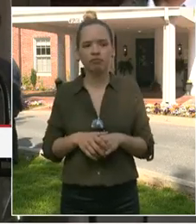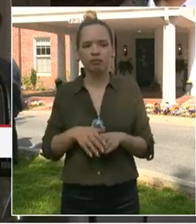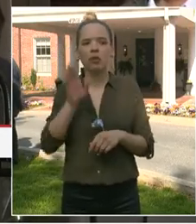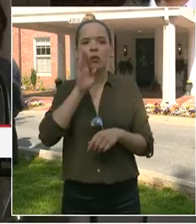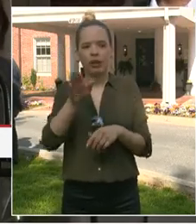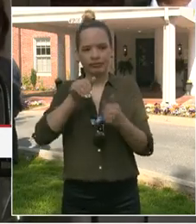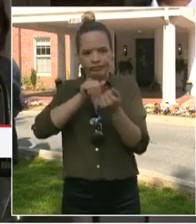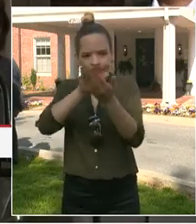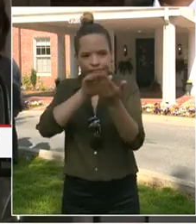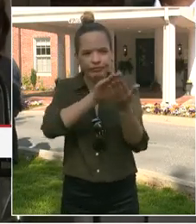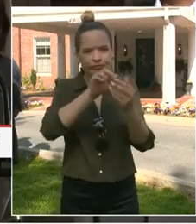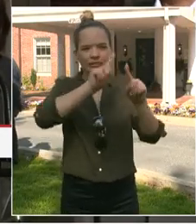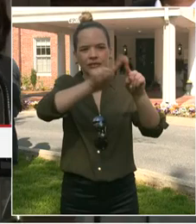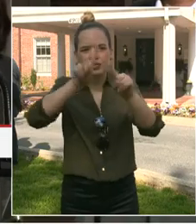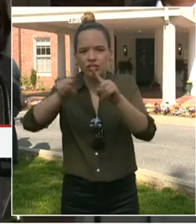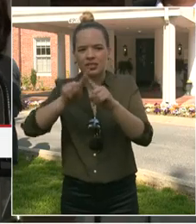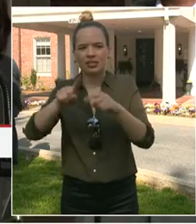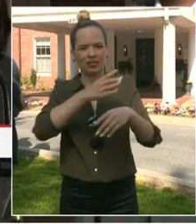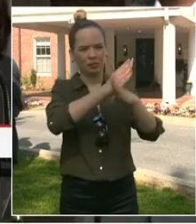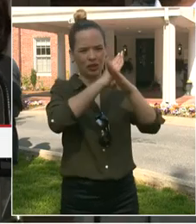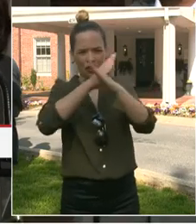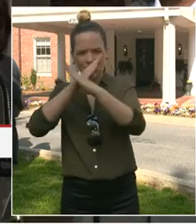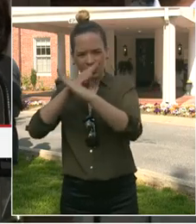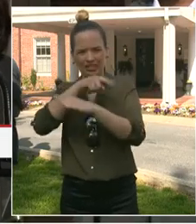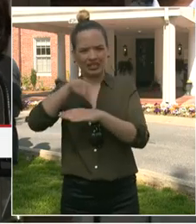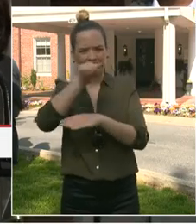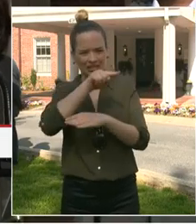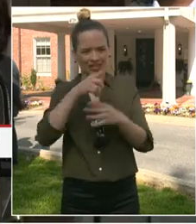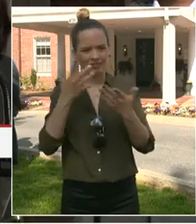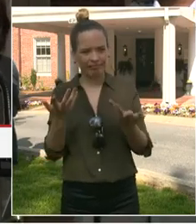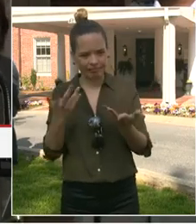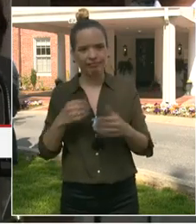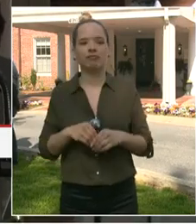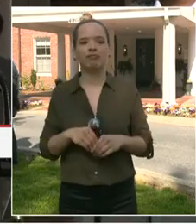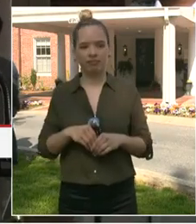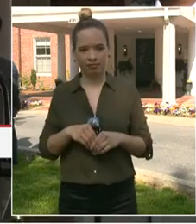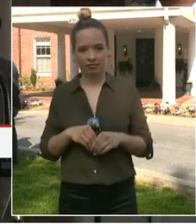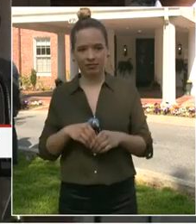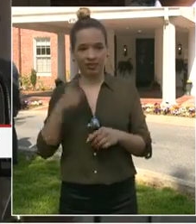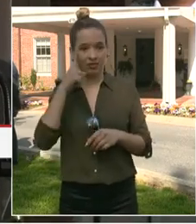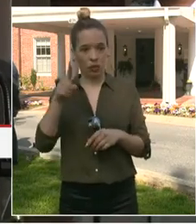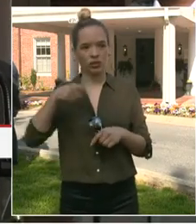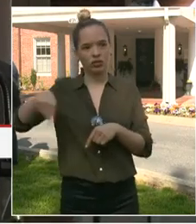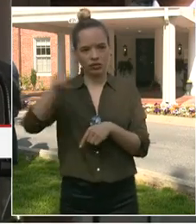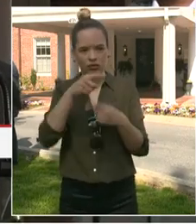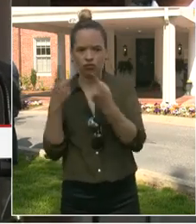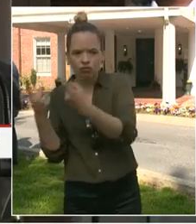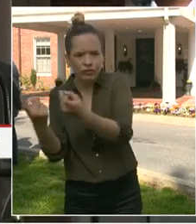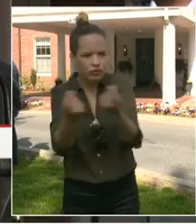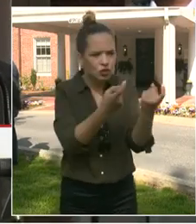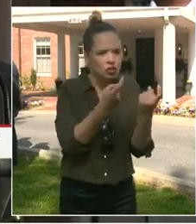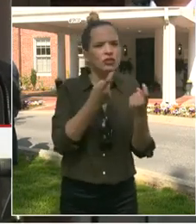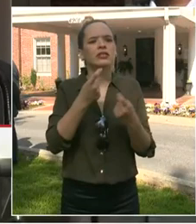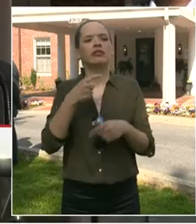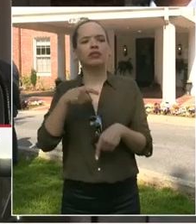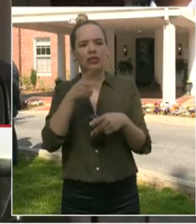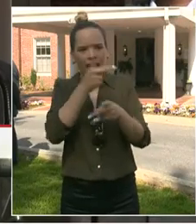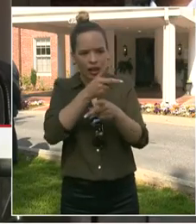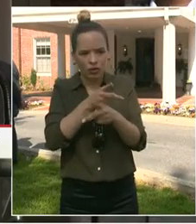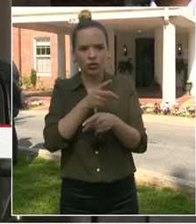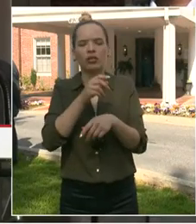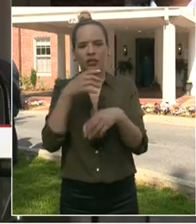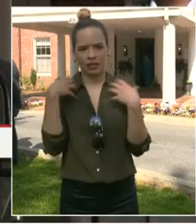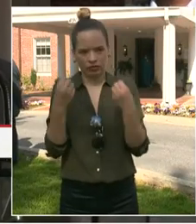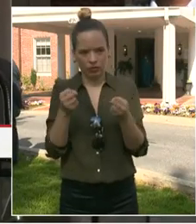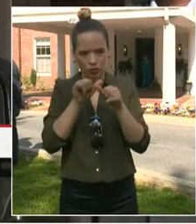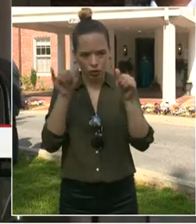barriers that contribute to the recruitment and retention of healthcare workers. We want to increase the number of district